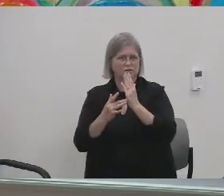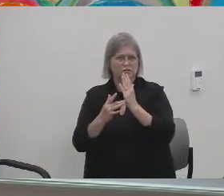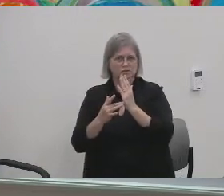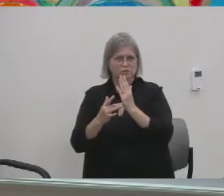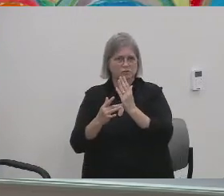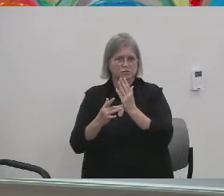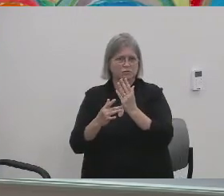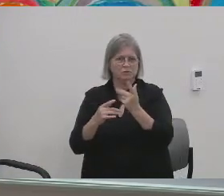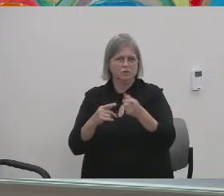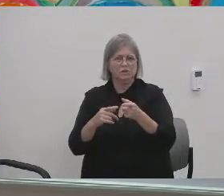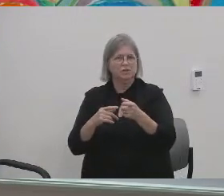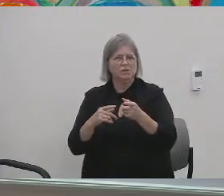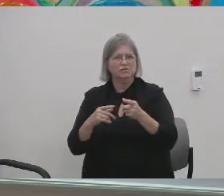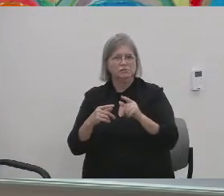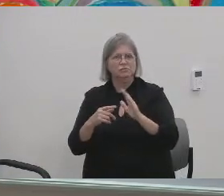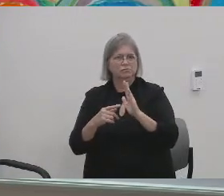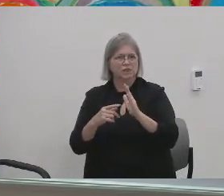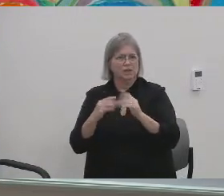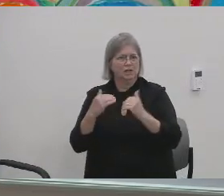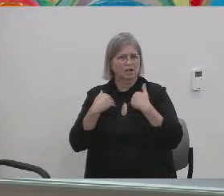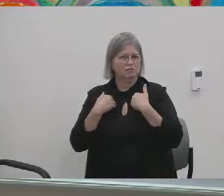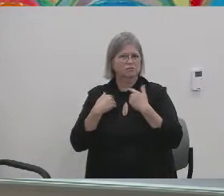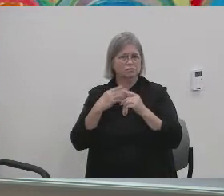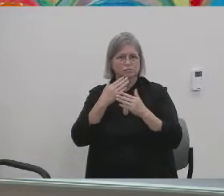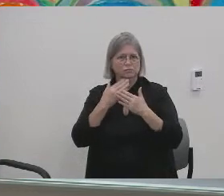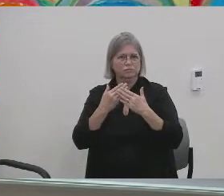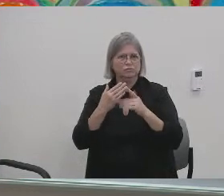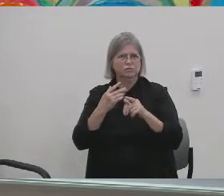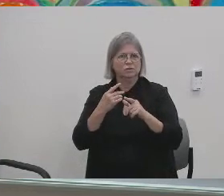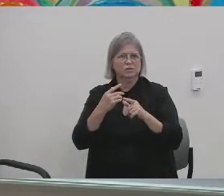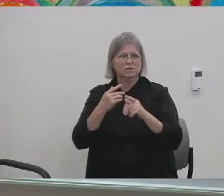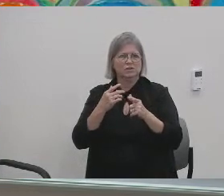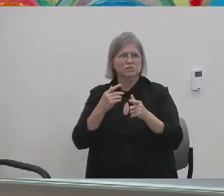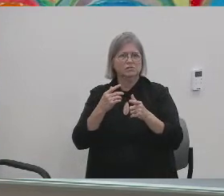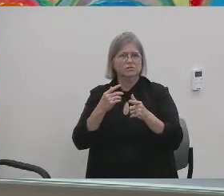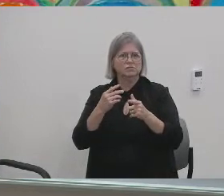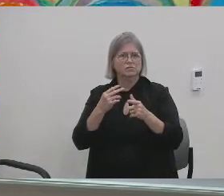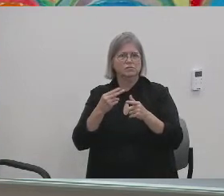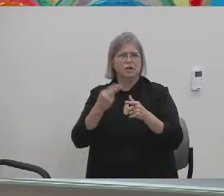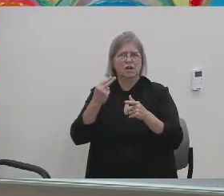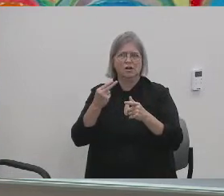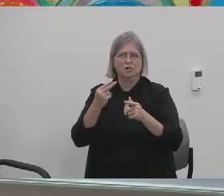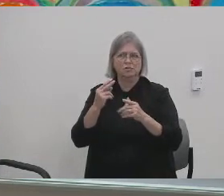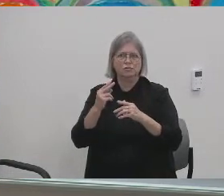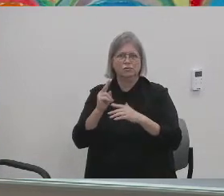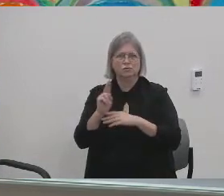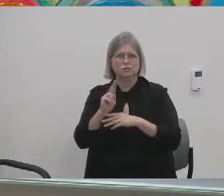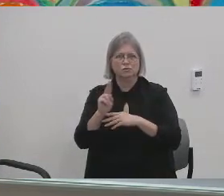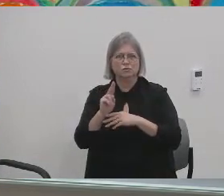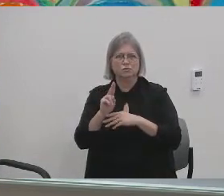throughout the last 6 months. The highest we've had use of our